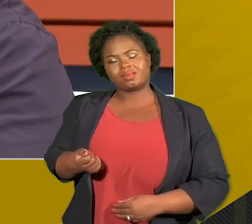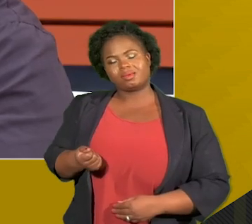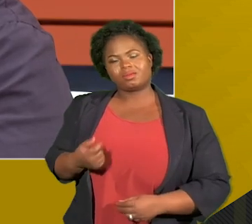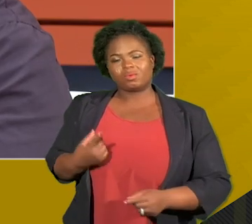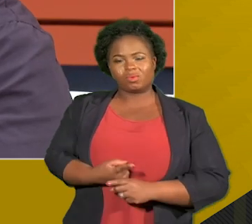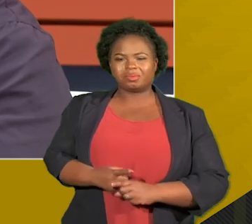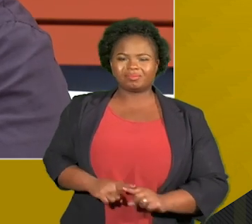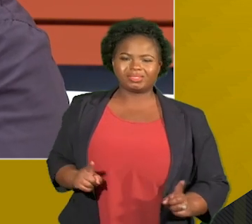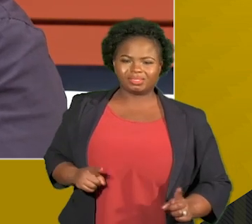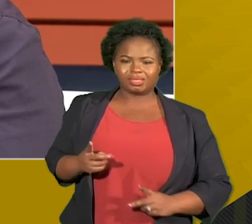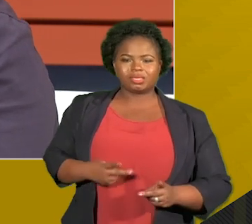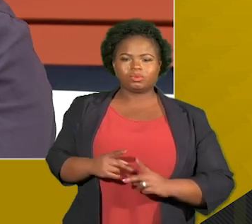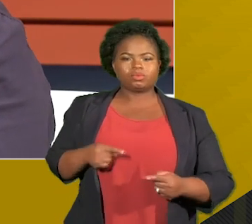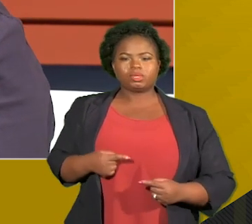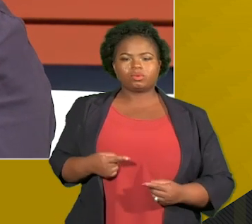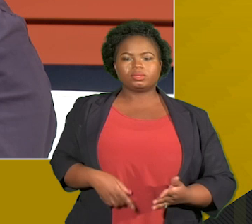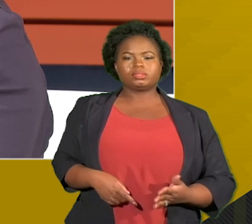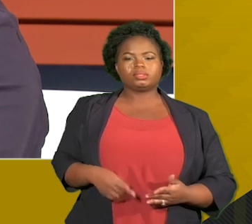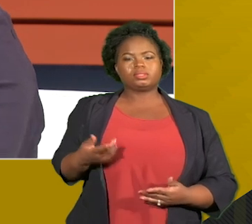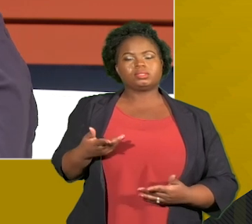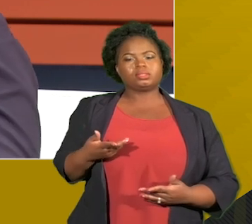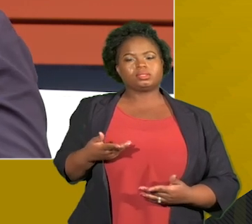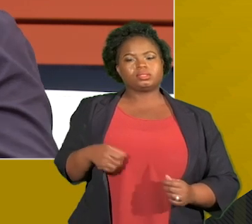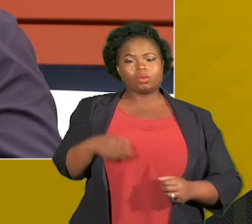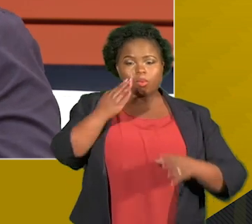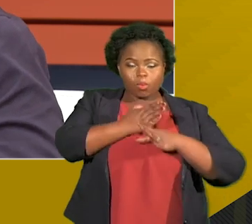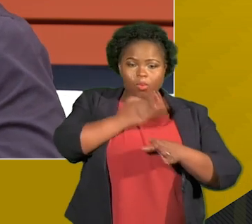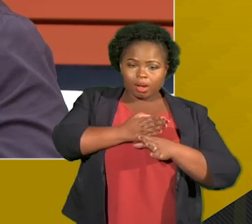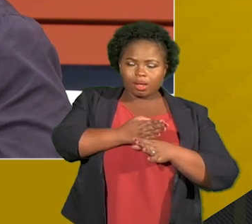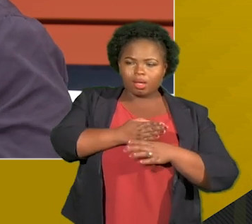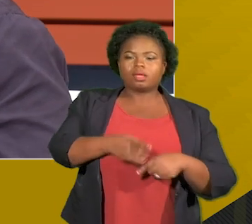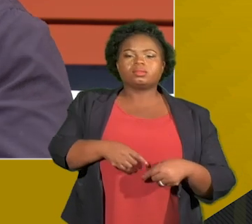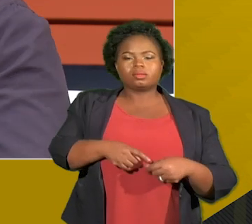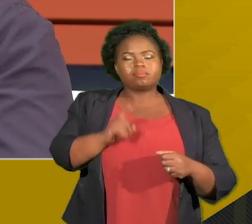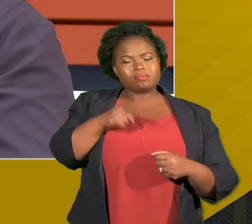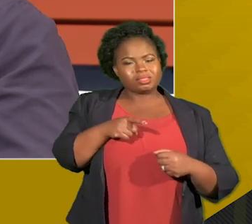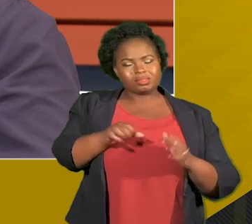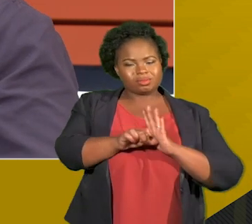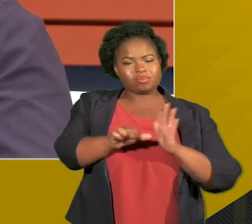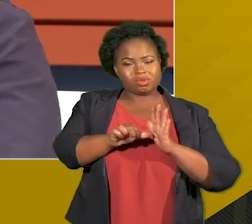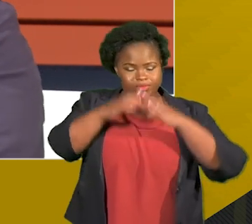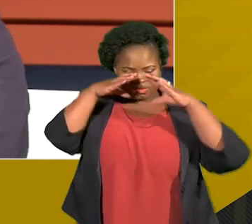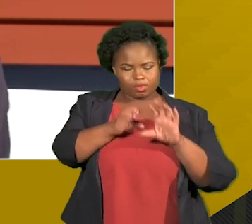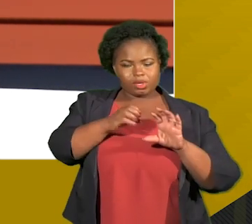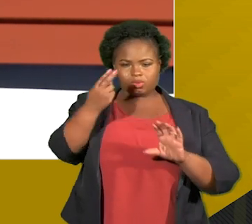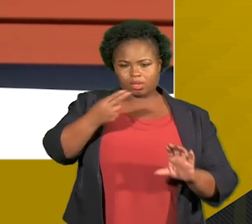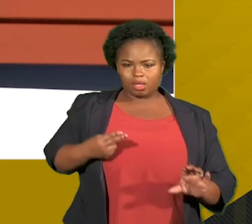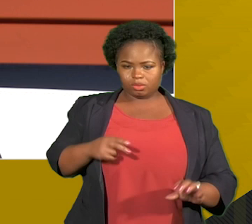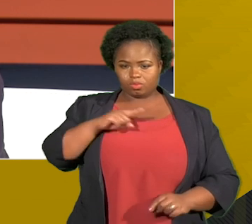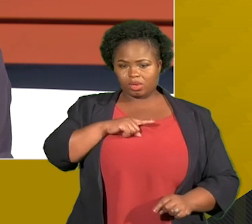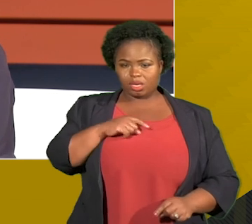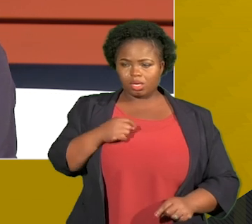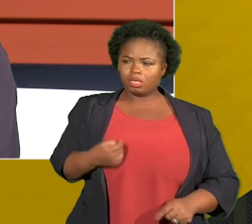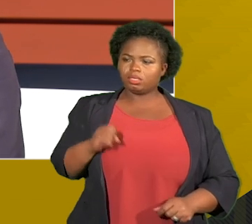for artists to price the man and not price the actual work of art that they produce. So because you came through and